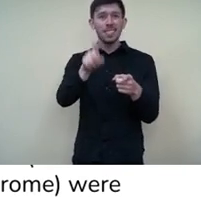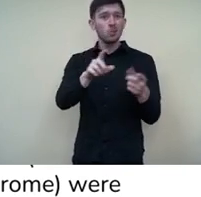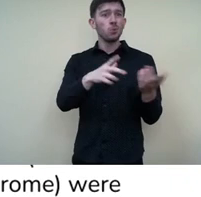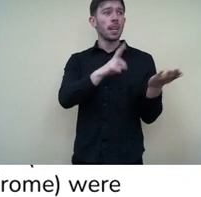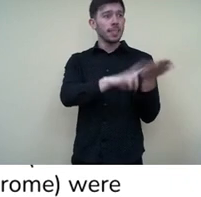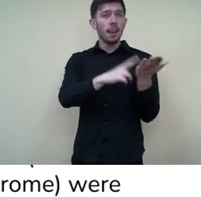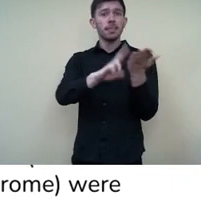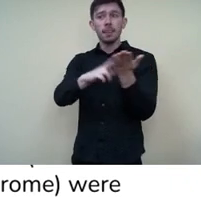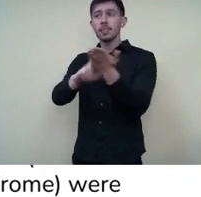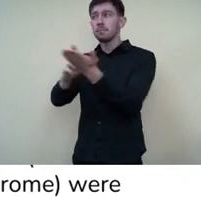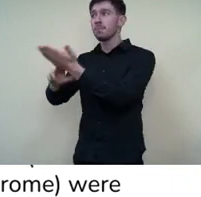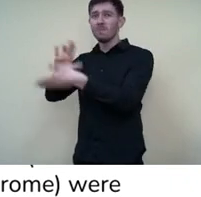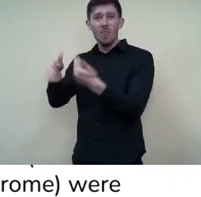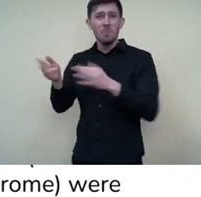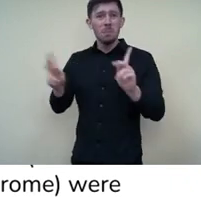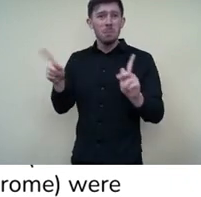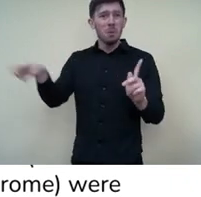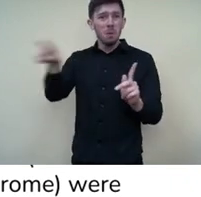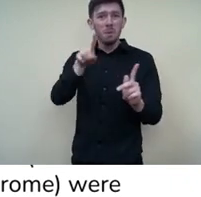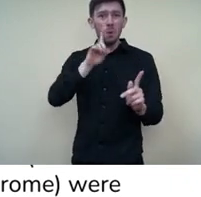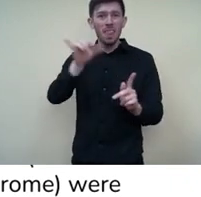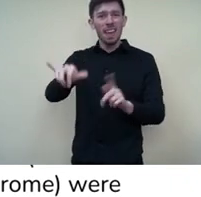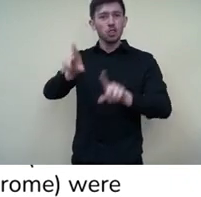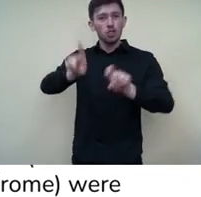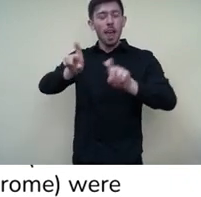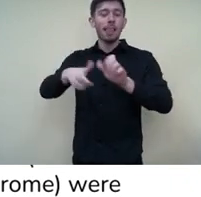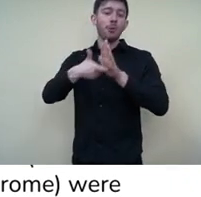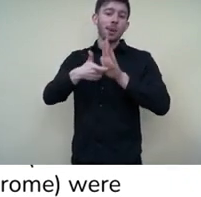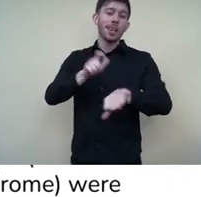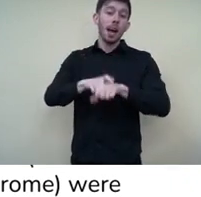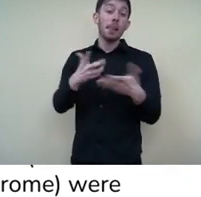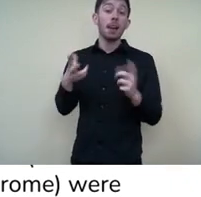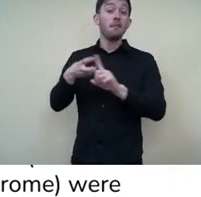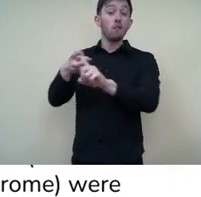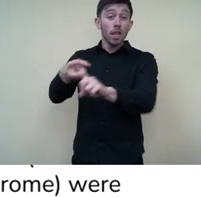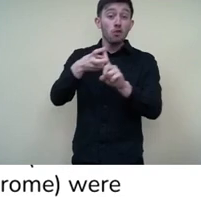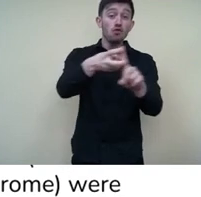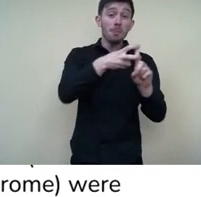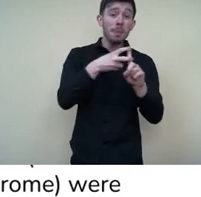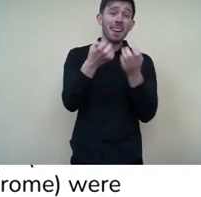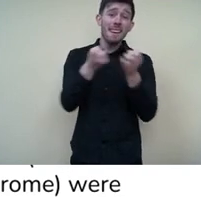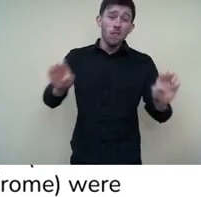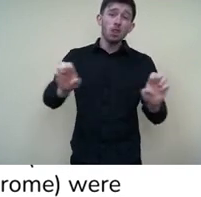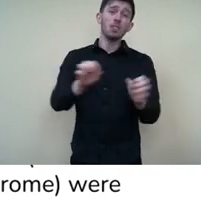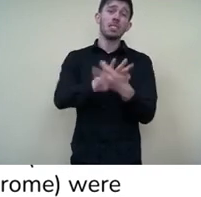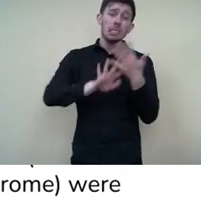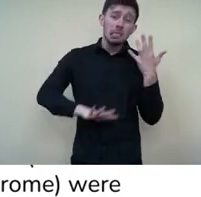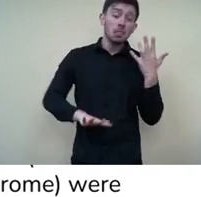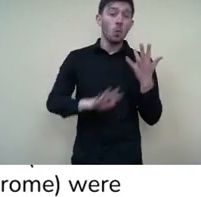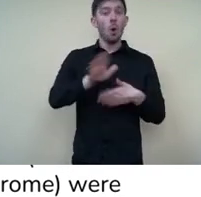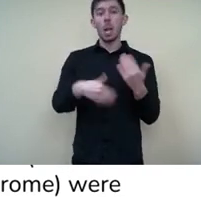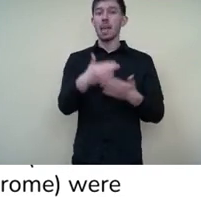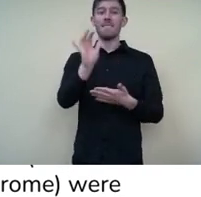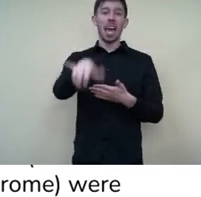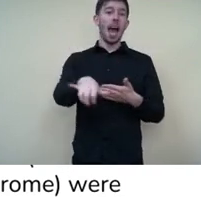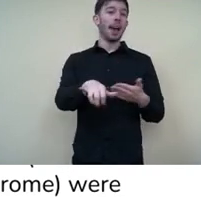these people up for a clinical trial, usually it takes time. A lot of recruitment efforts have to be made. And so all of these were bypassed